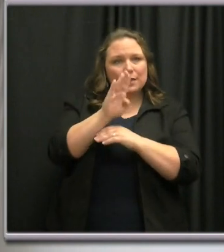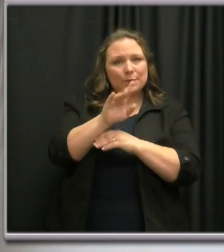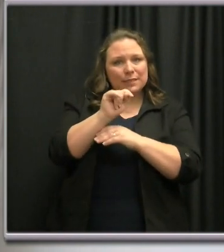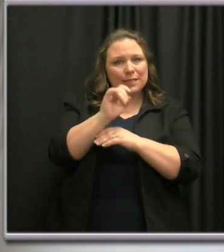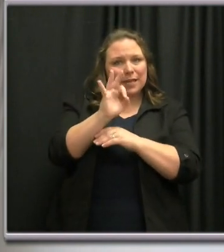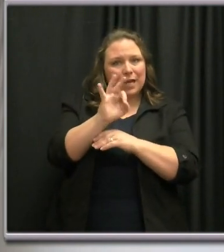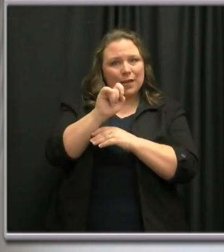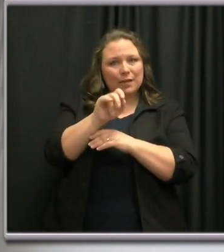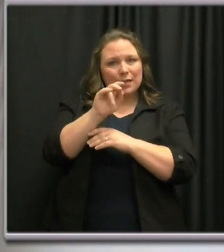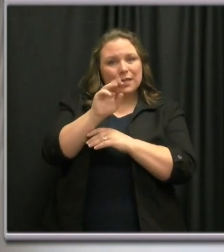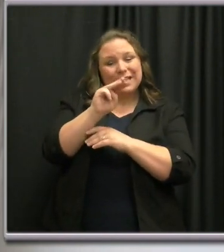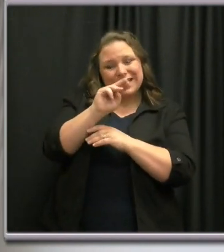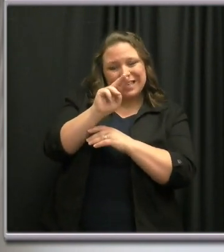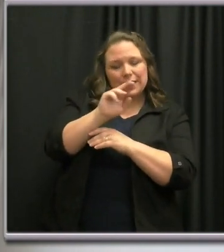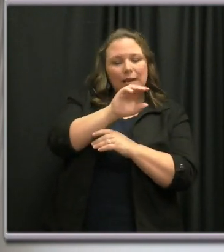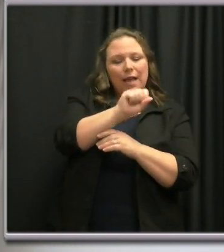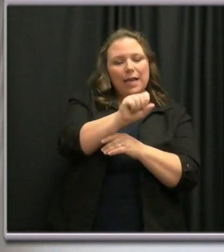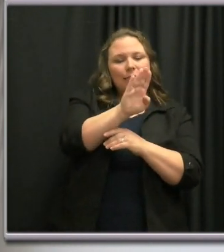sbtfnashville.com,